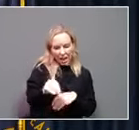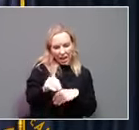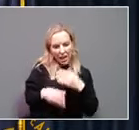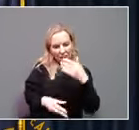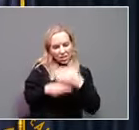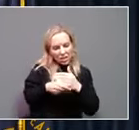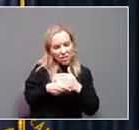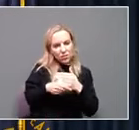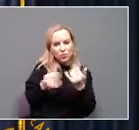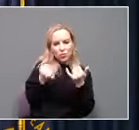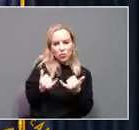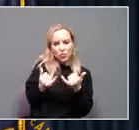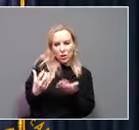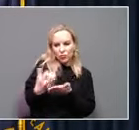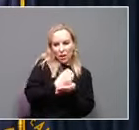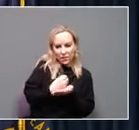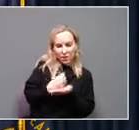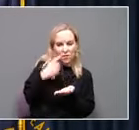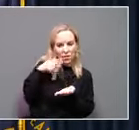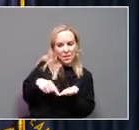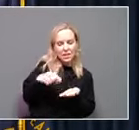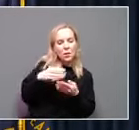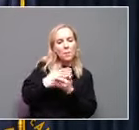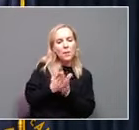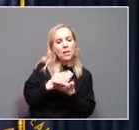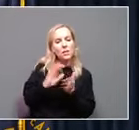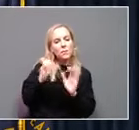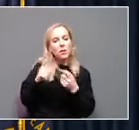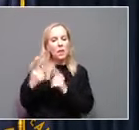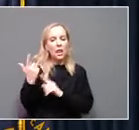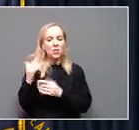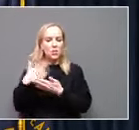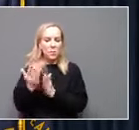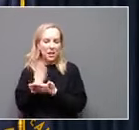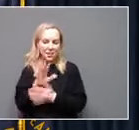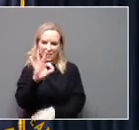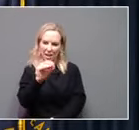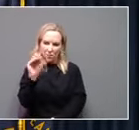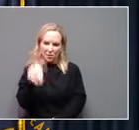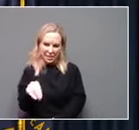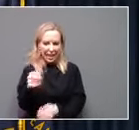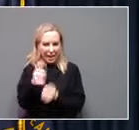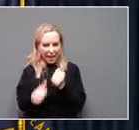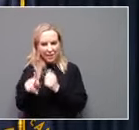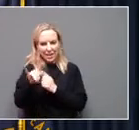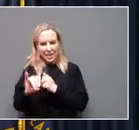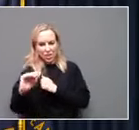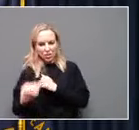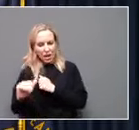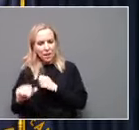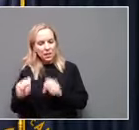revenue that we have in this budget compared to the last. So it's just 9%. Every Kentucky child can be kindergarten